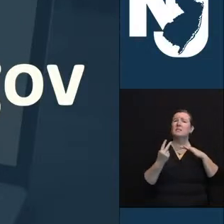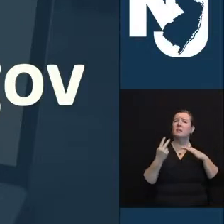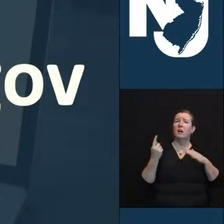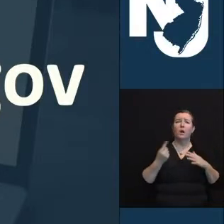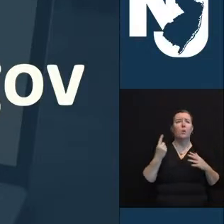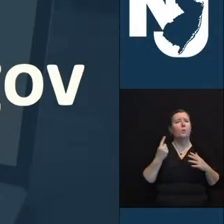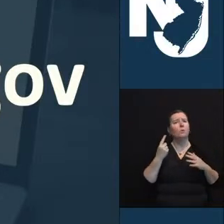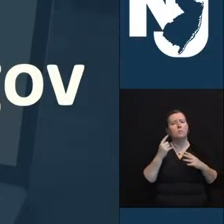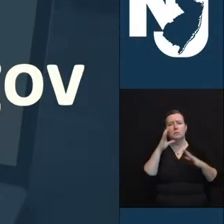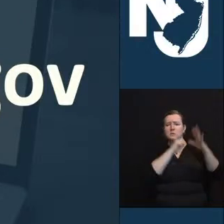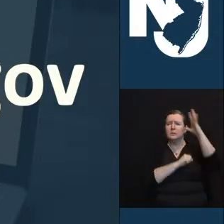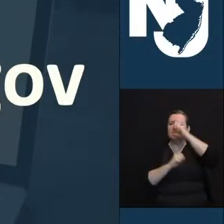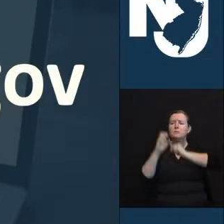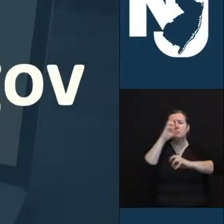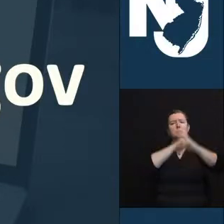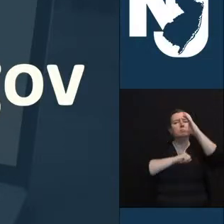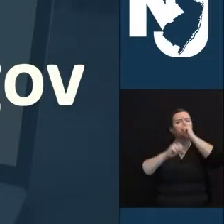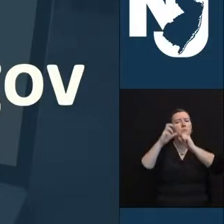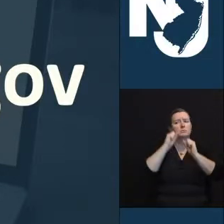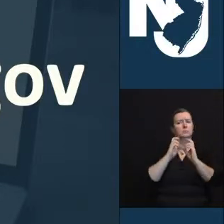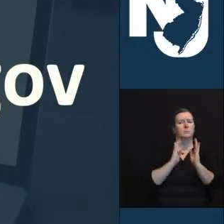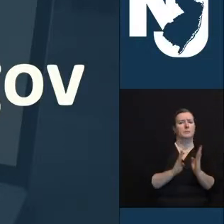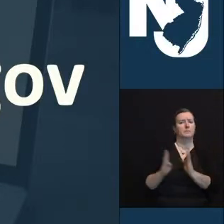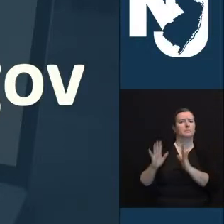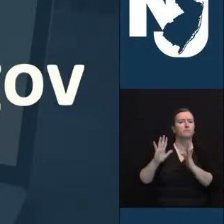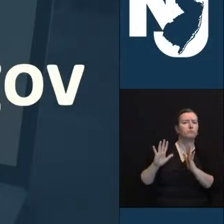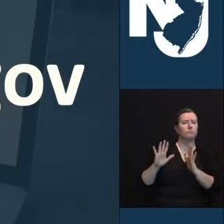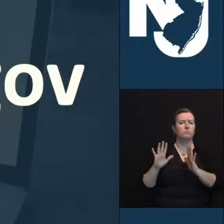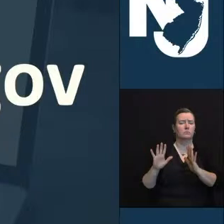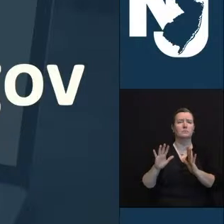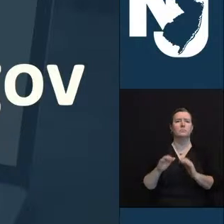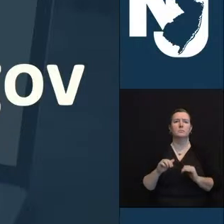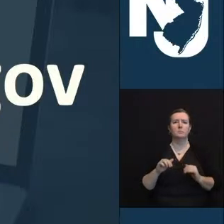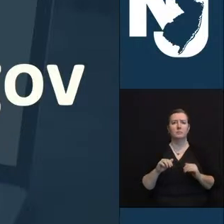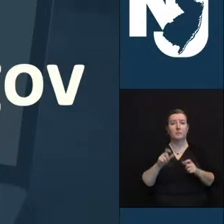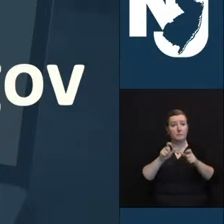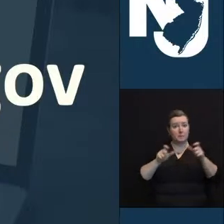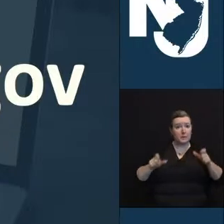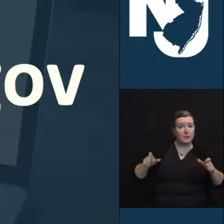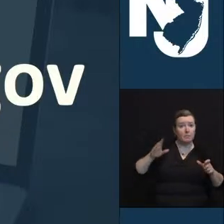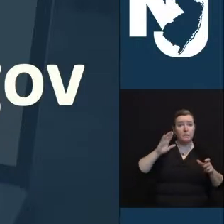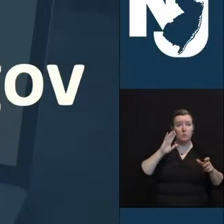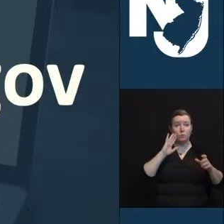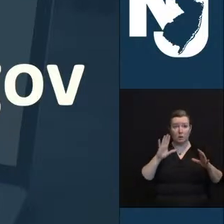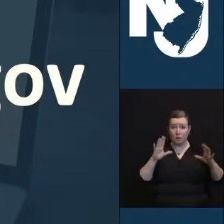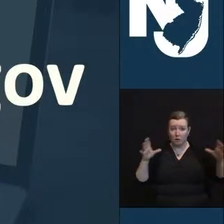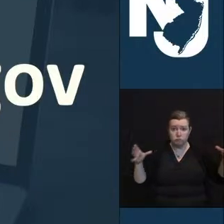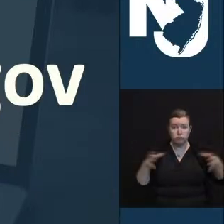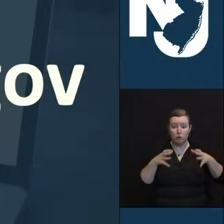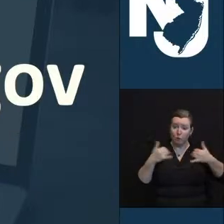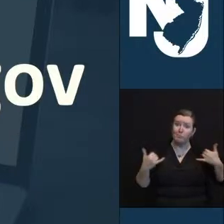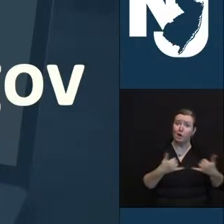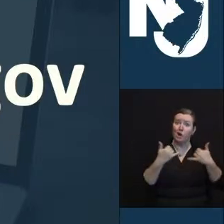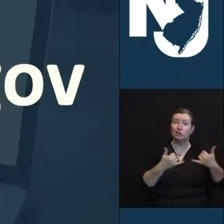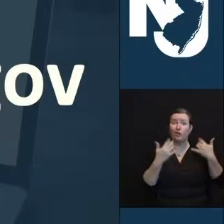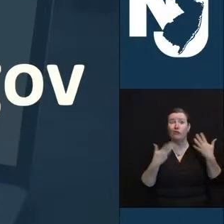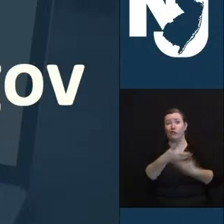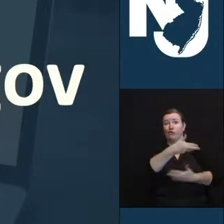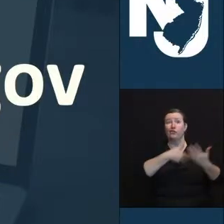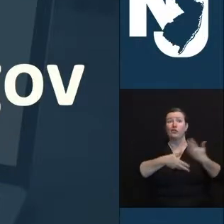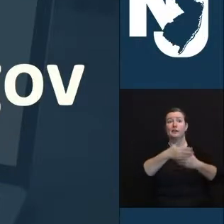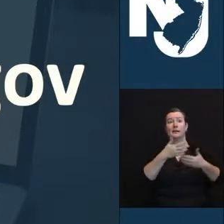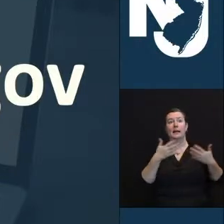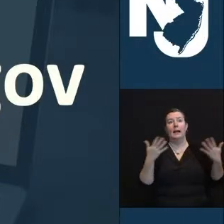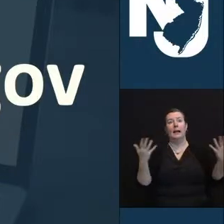whether we expect folks to gather and in what format and what size for the holidays, we can